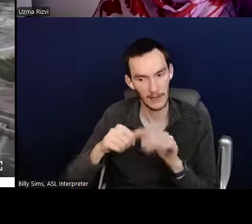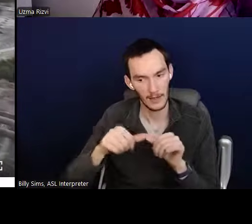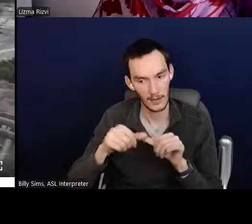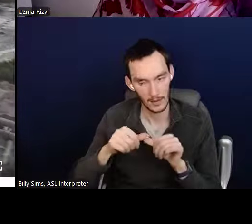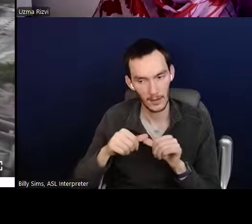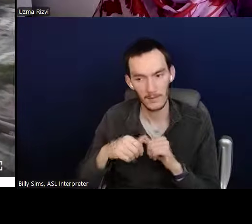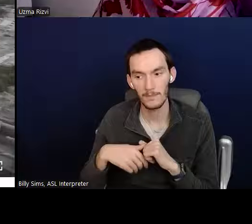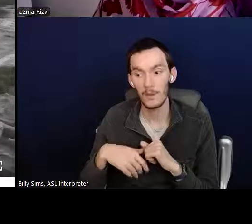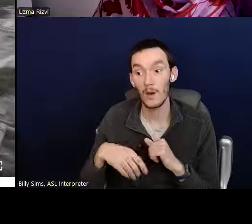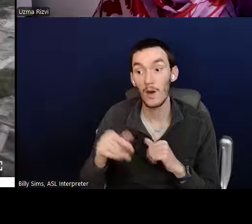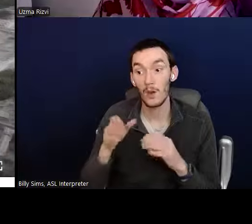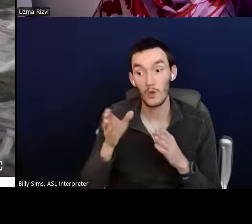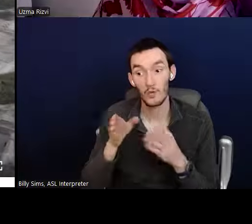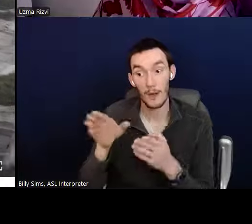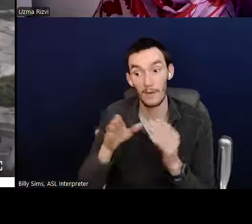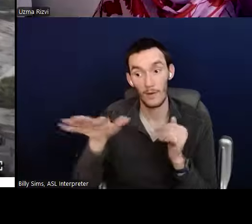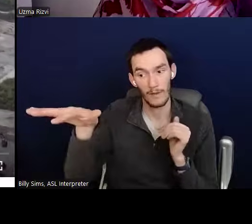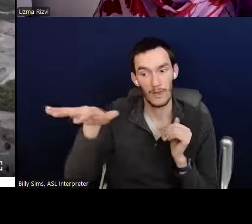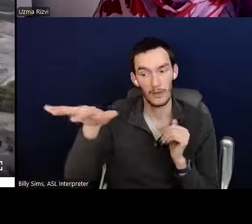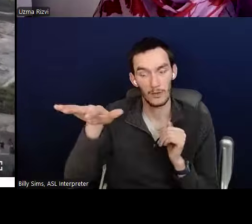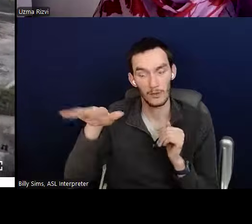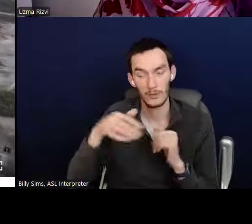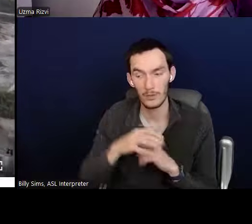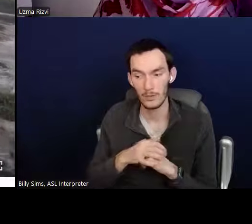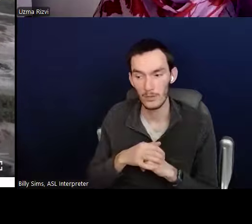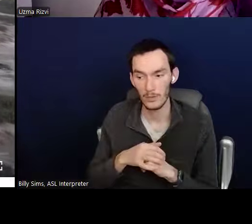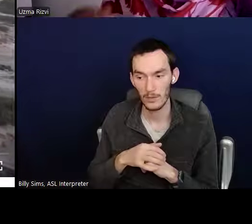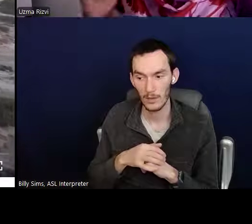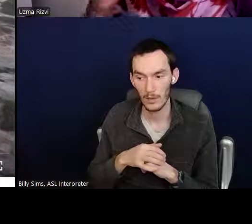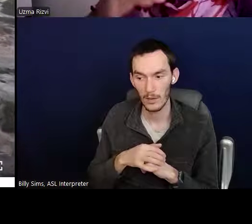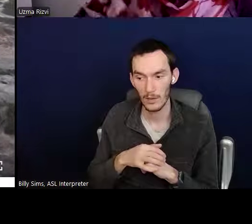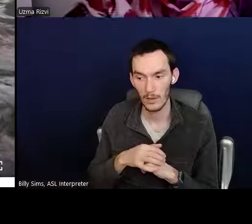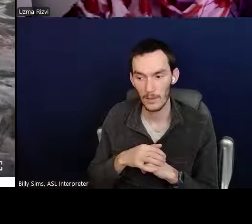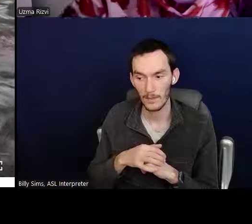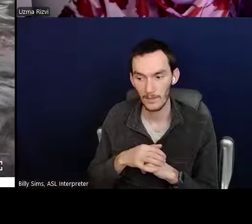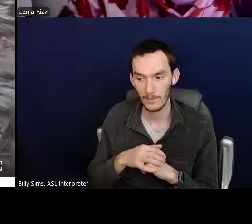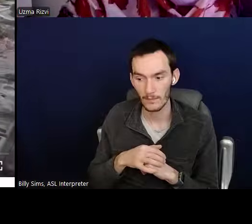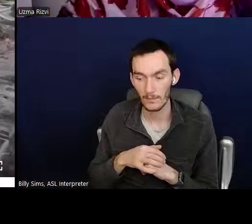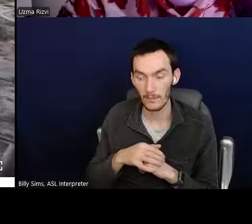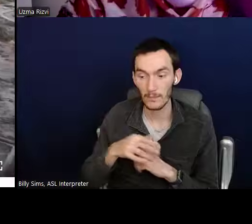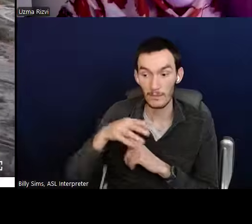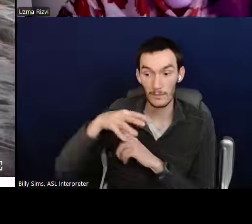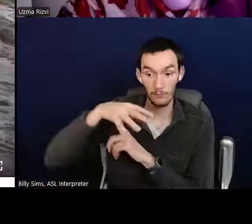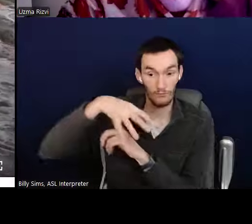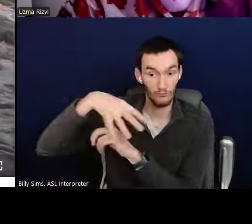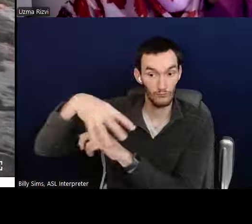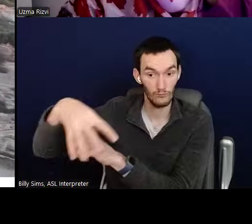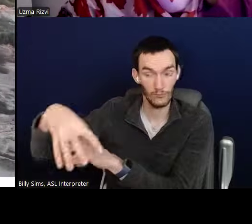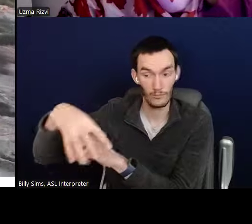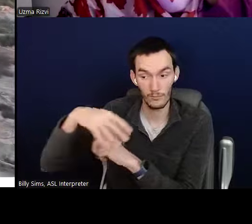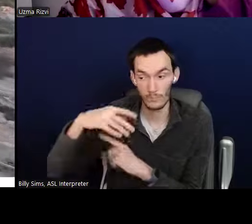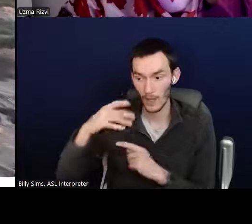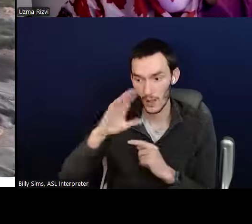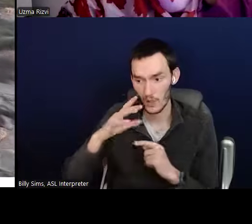Indus River is out on the horizon, right? So you can kind of see this. This drone footage was taken, I think,